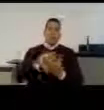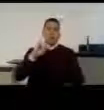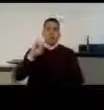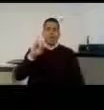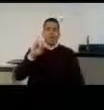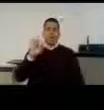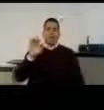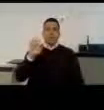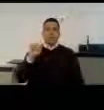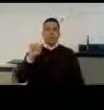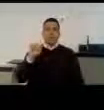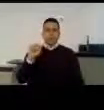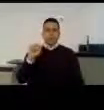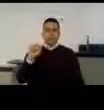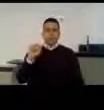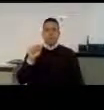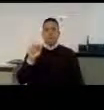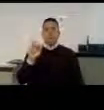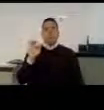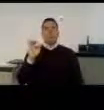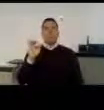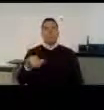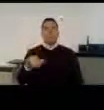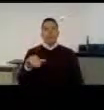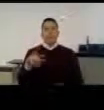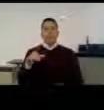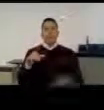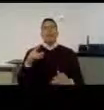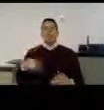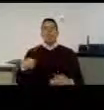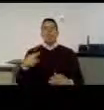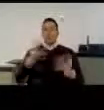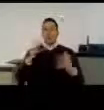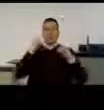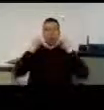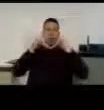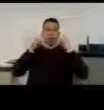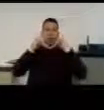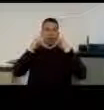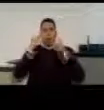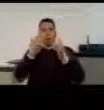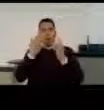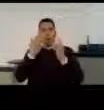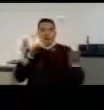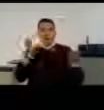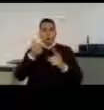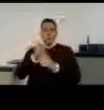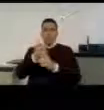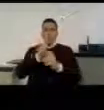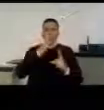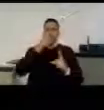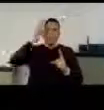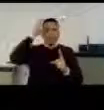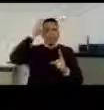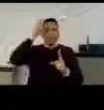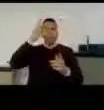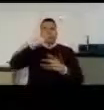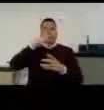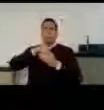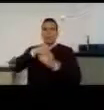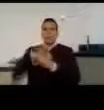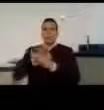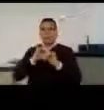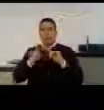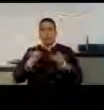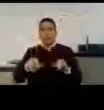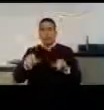Disabilities Education Act. That's probably what you guys know most about because you're parents and you're working in the school system. And we'll have some